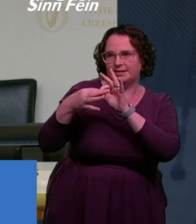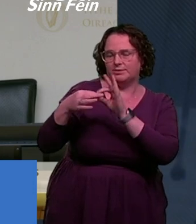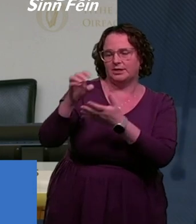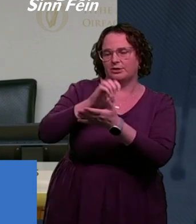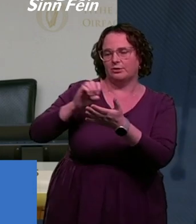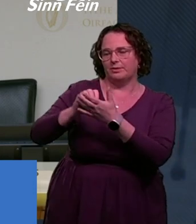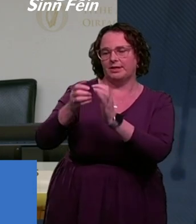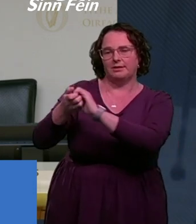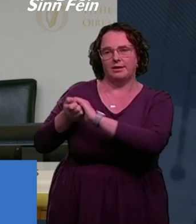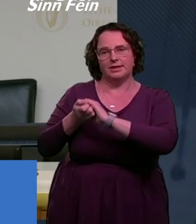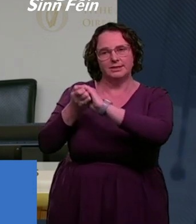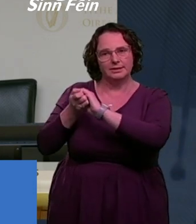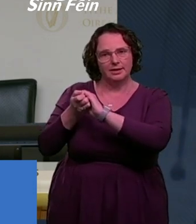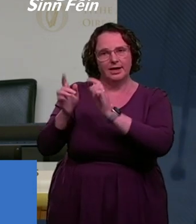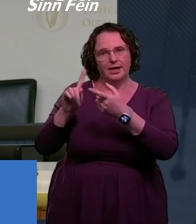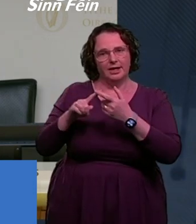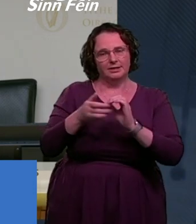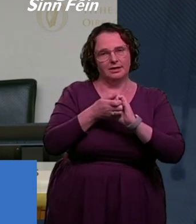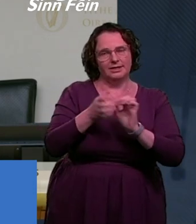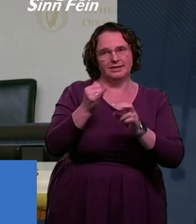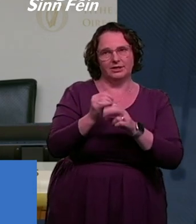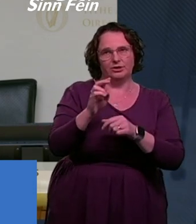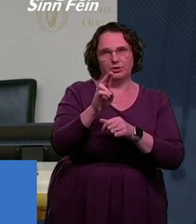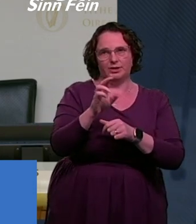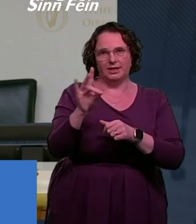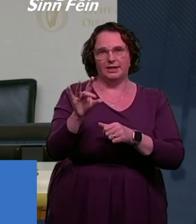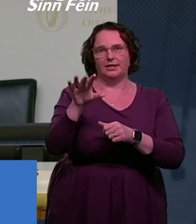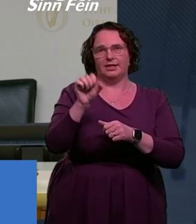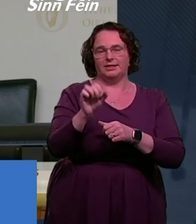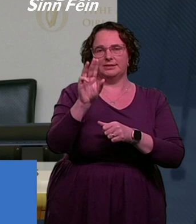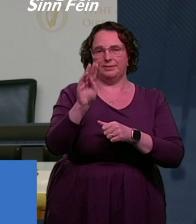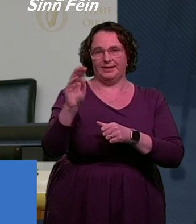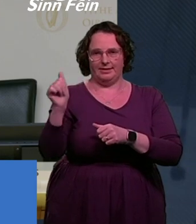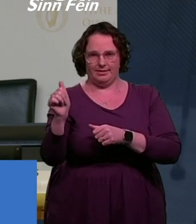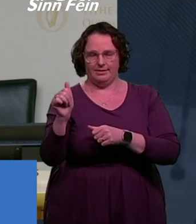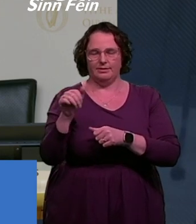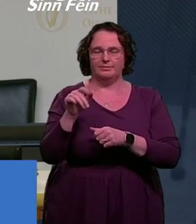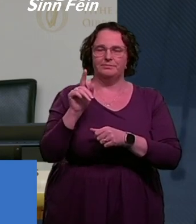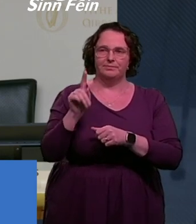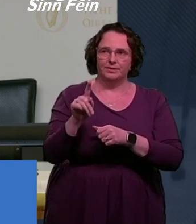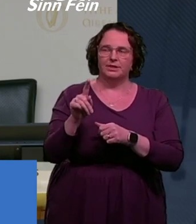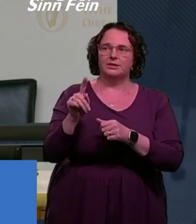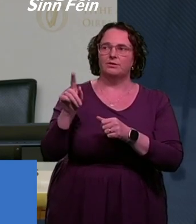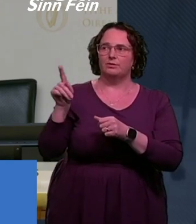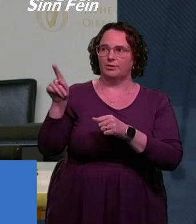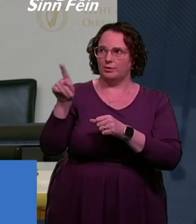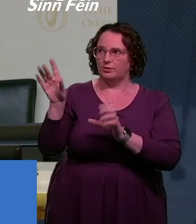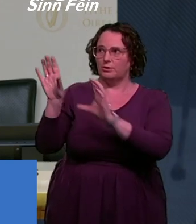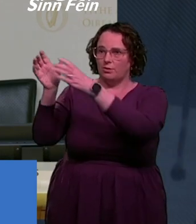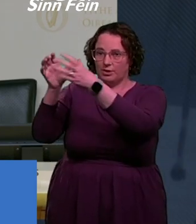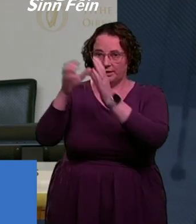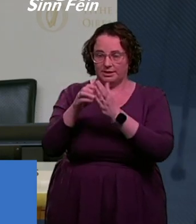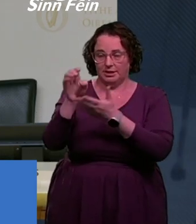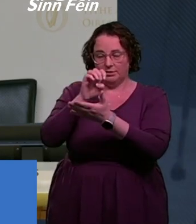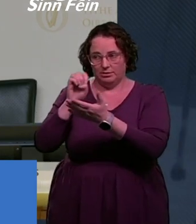colleagues and our colleagues in the UK SBA. So together with those organisations, we're working